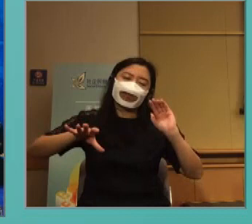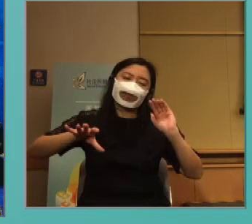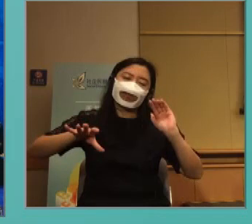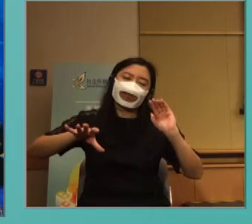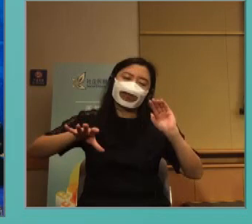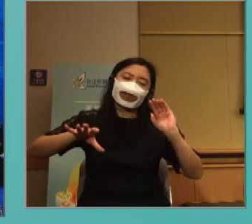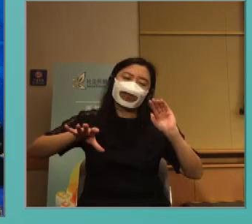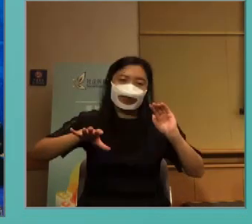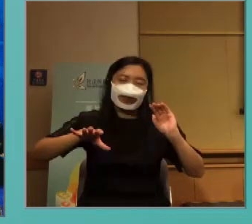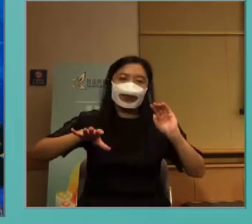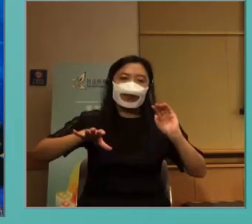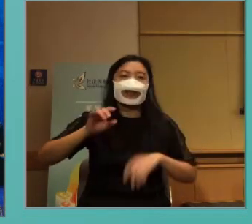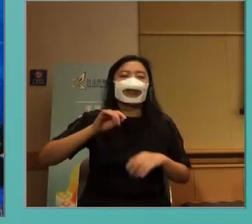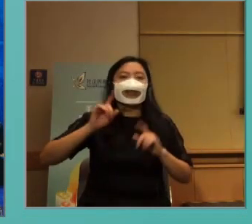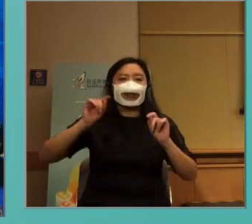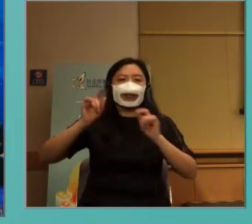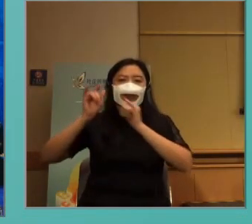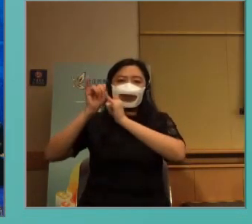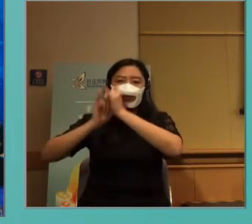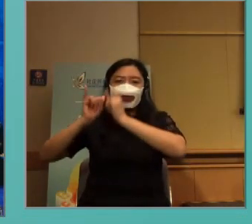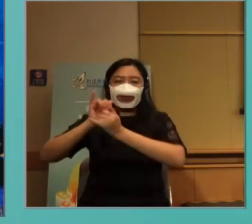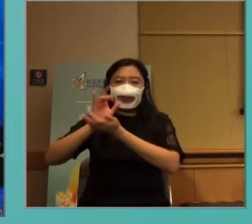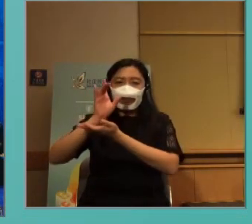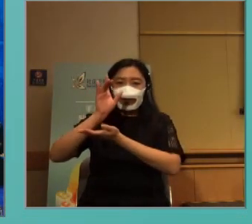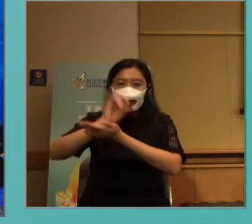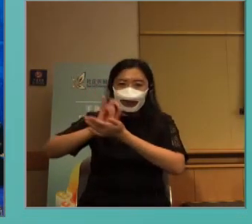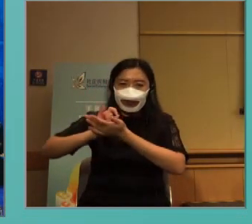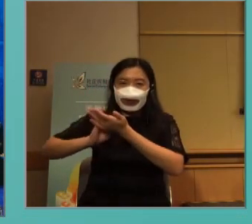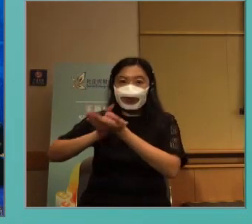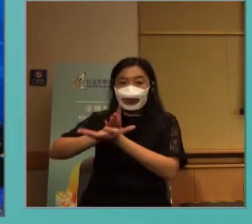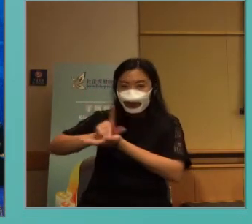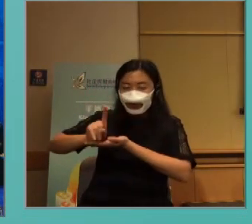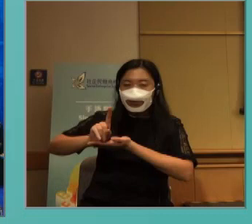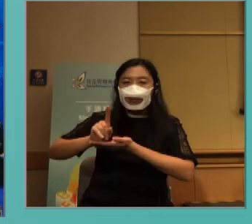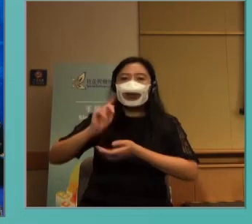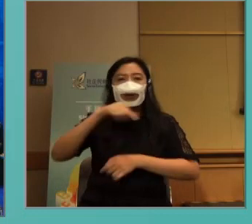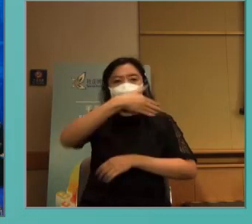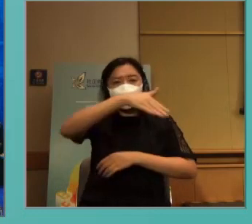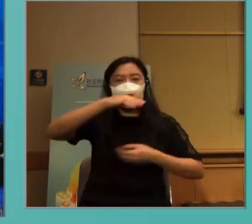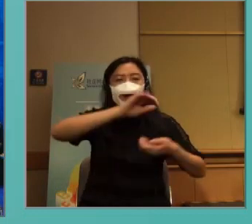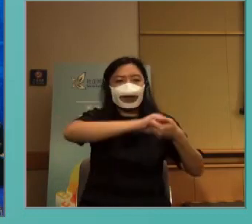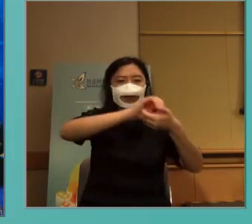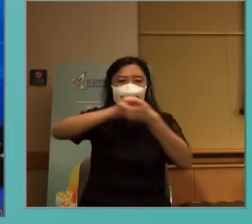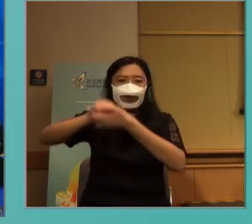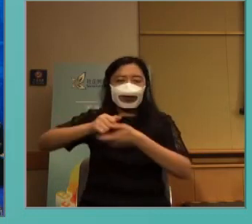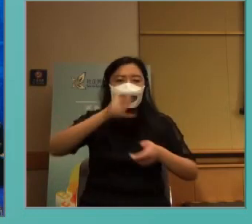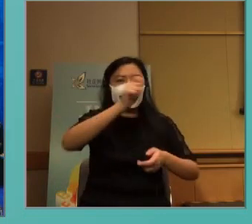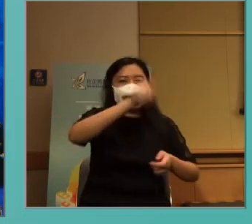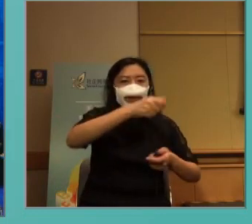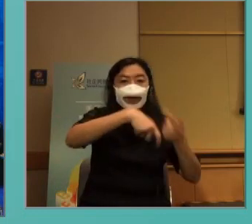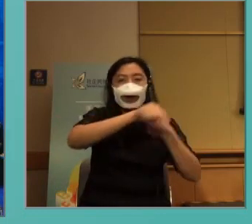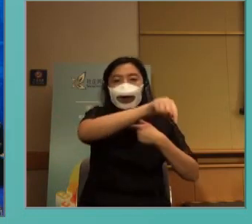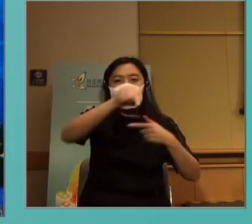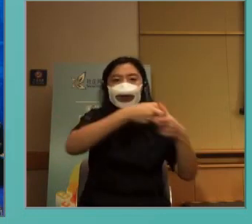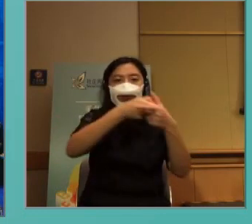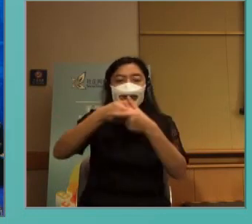but even all the auction houses that we are working with. I have the 3D tablet for me, for example, is a classic